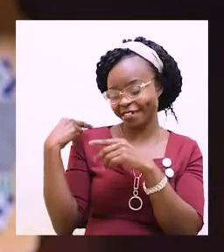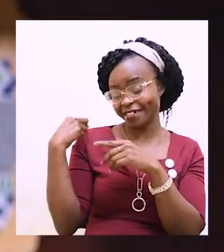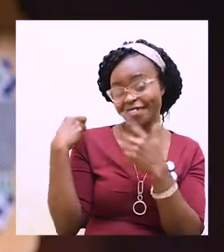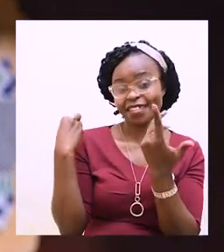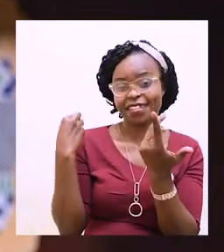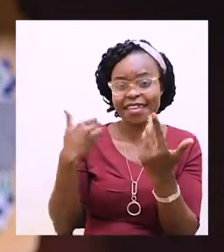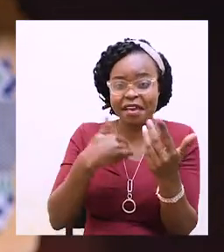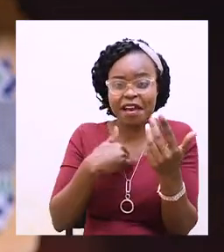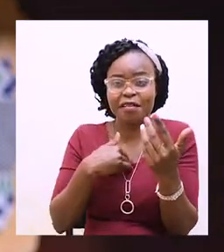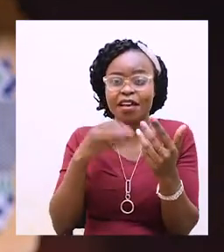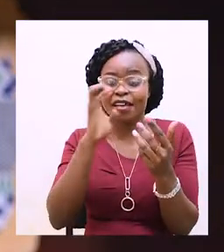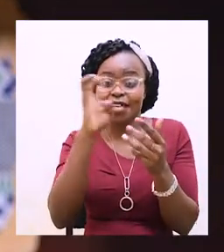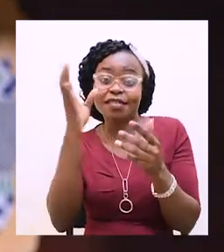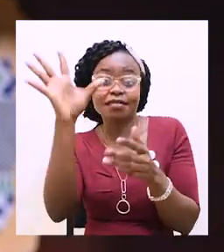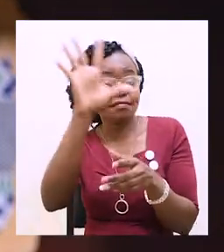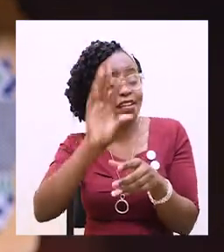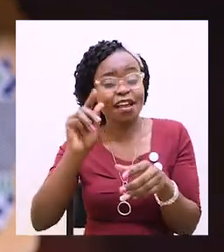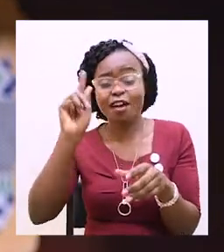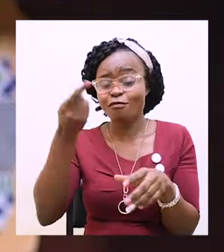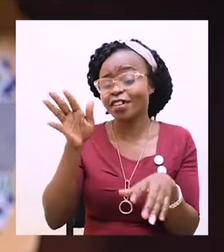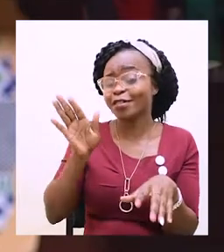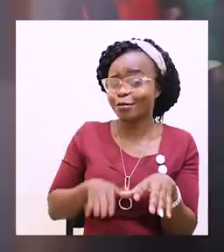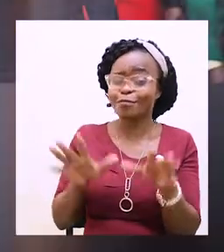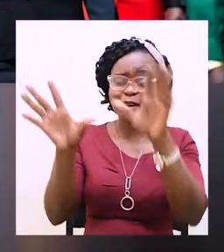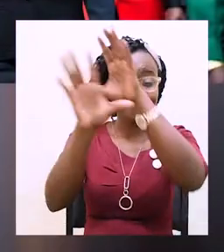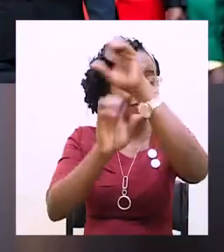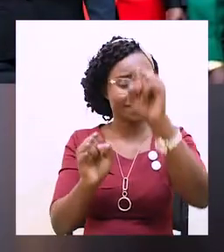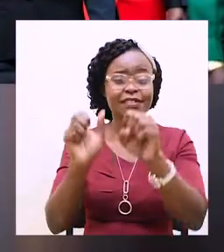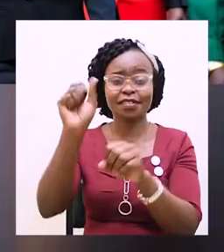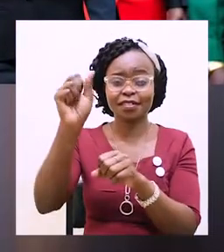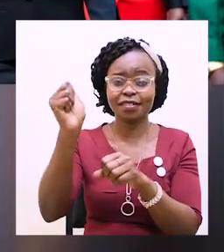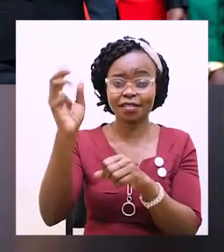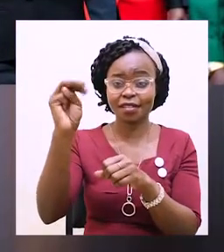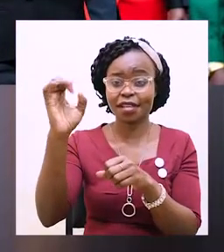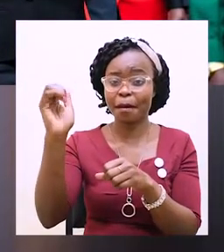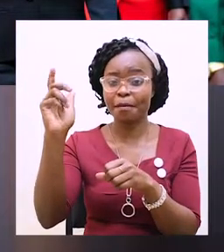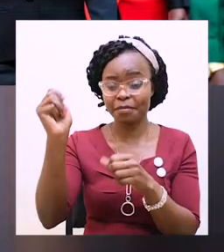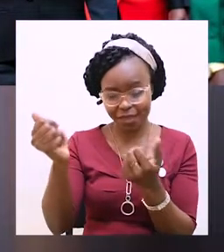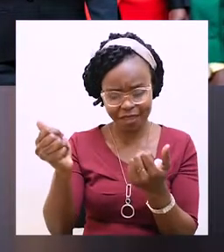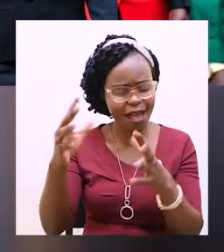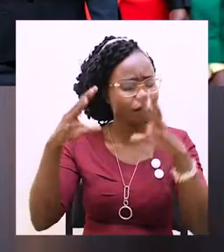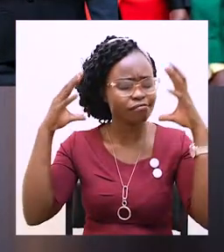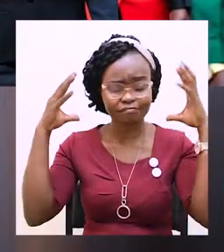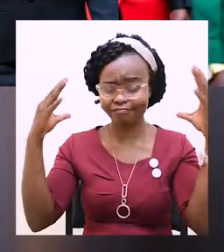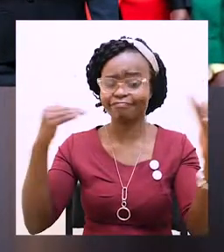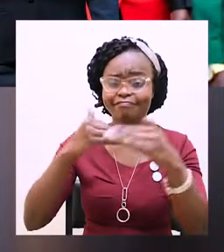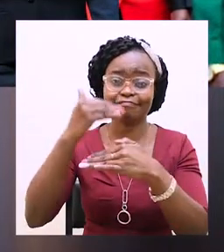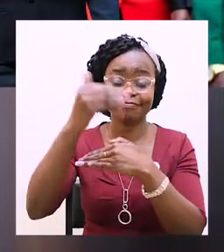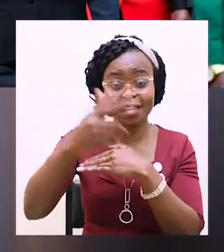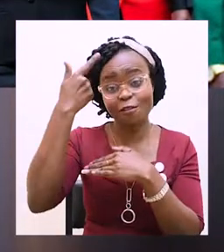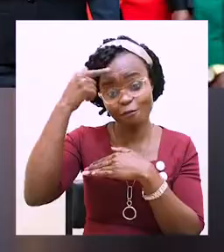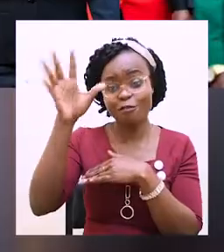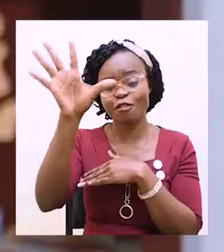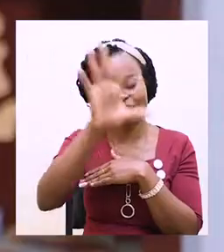recently, having East Africa having the first woman president, President Samia Suluhu, was a huge, huge, huge milestone